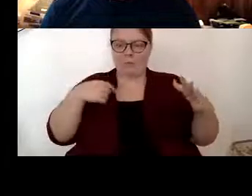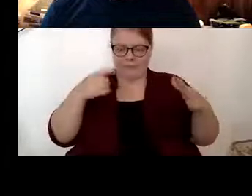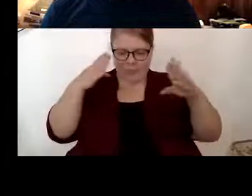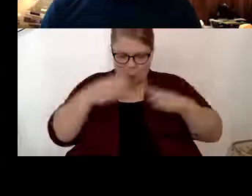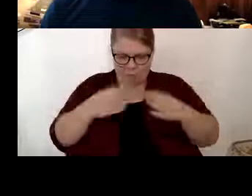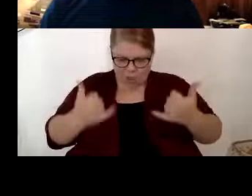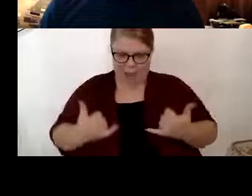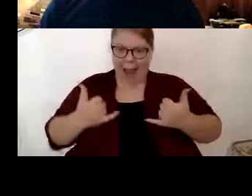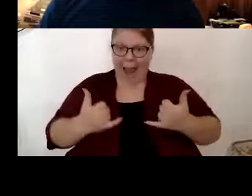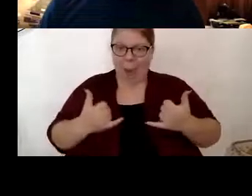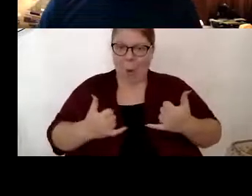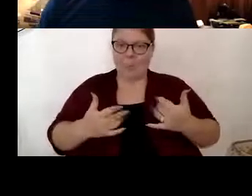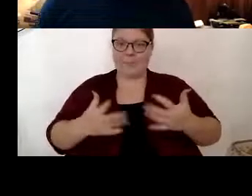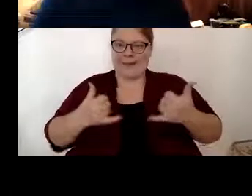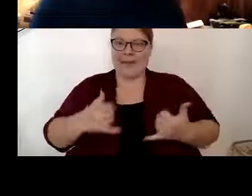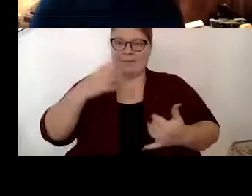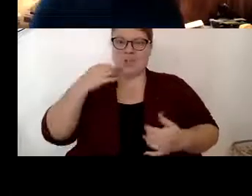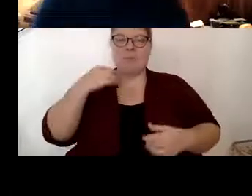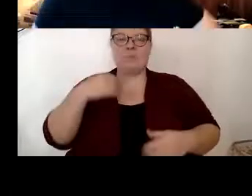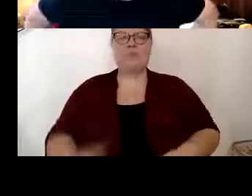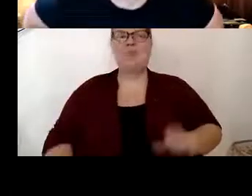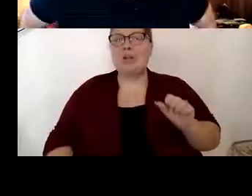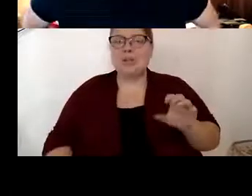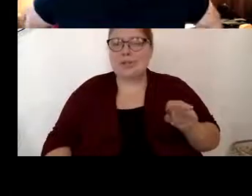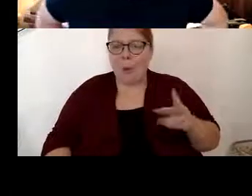Okay. So what? Well, if this is all